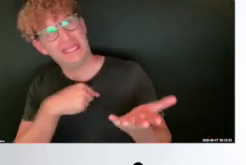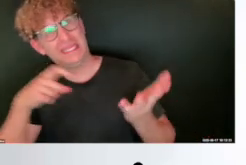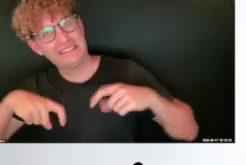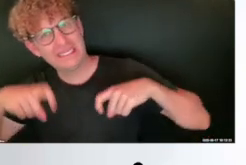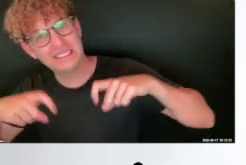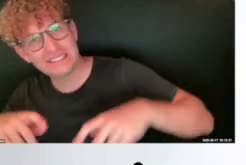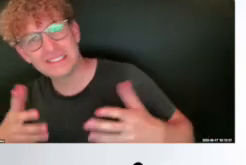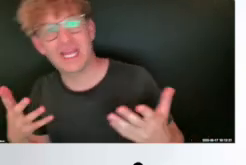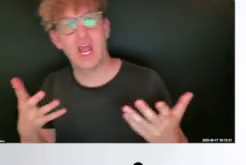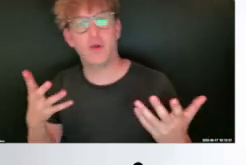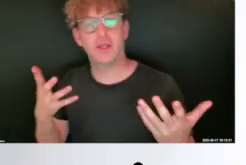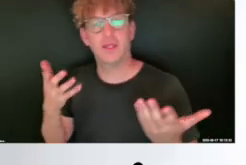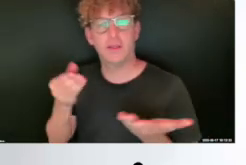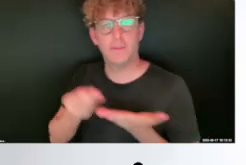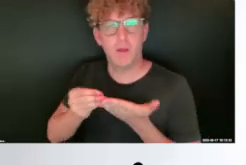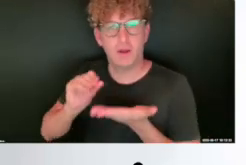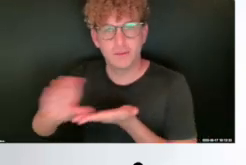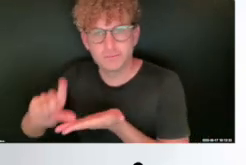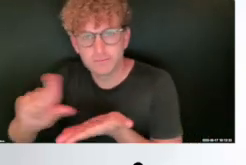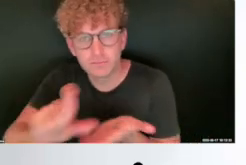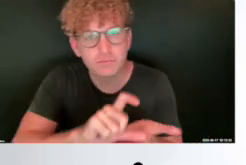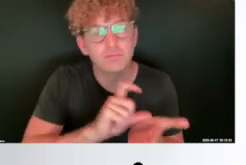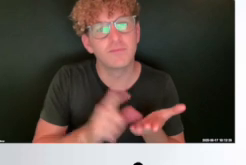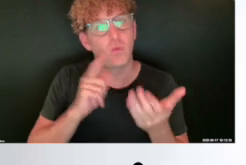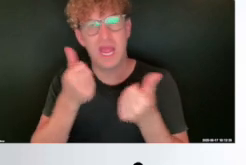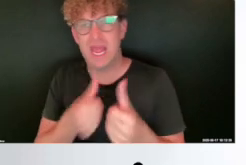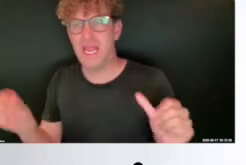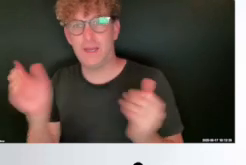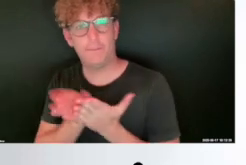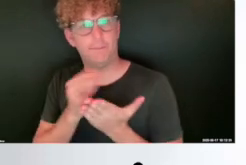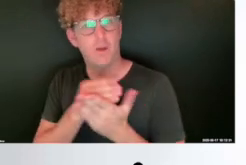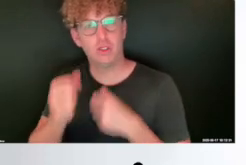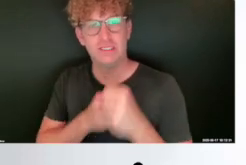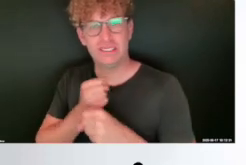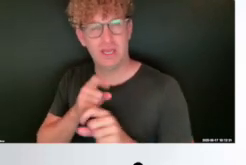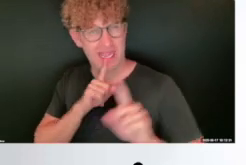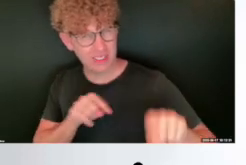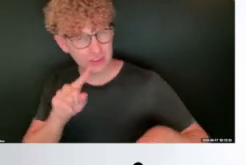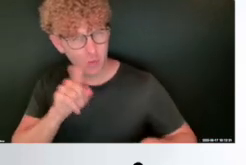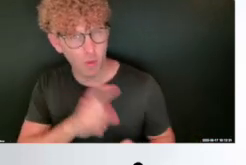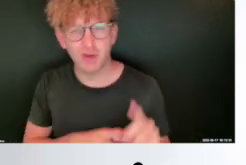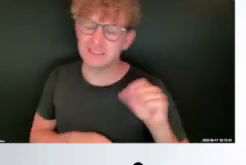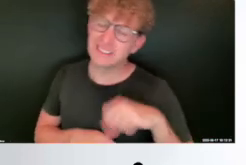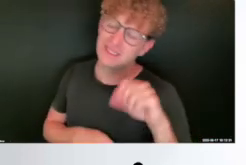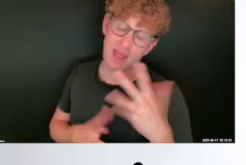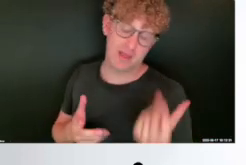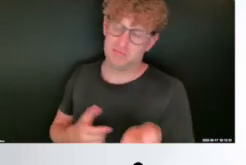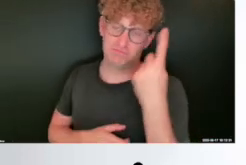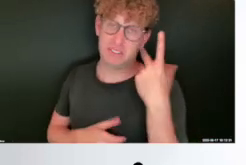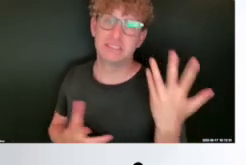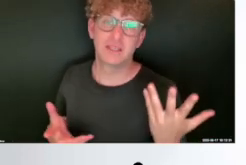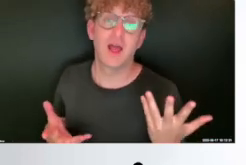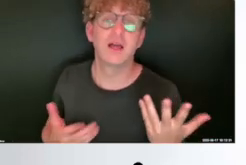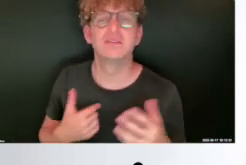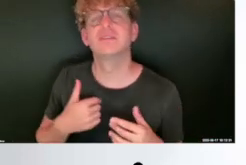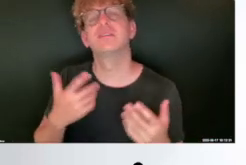work with. Does that Right. answer your question? Yeah, that totally makes sense. And then is this something just that the staff puts